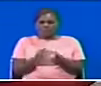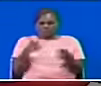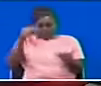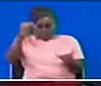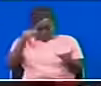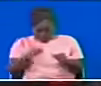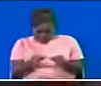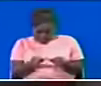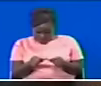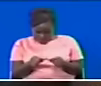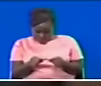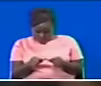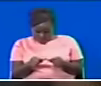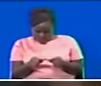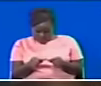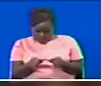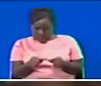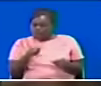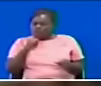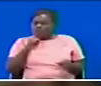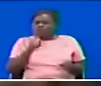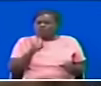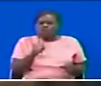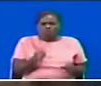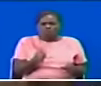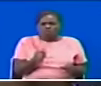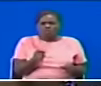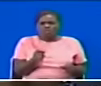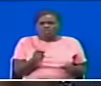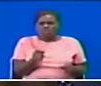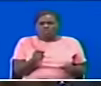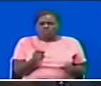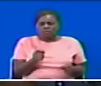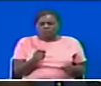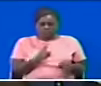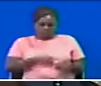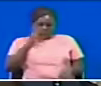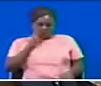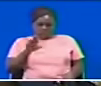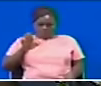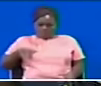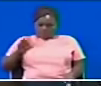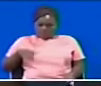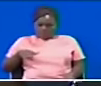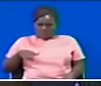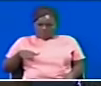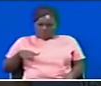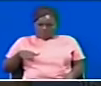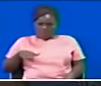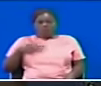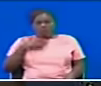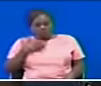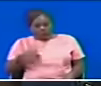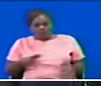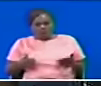remember, Prof. Yes. It is not the... I mean, when you look at women, yes, whether they like it or